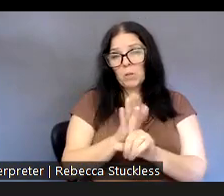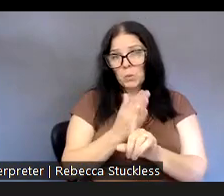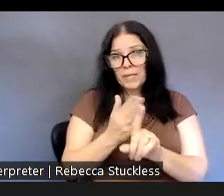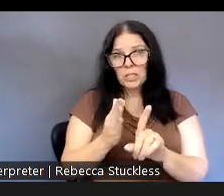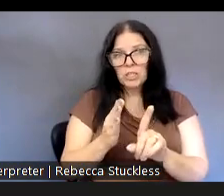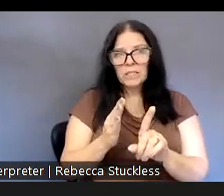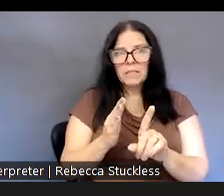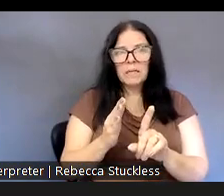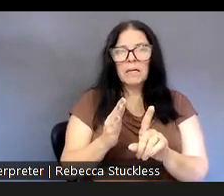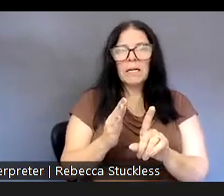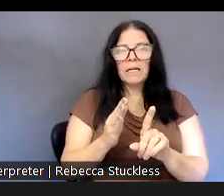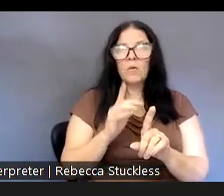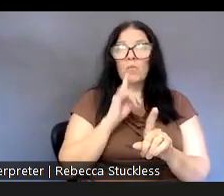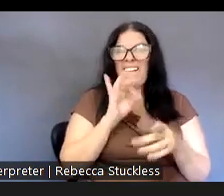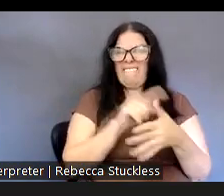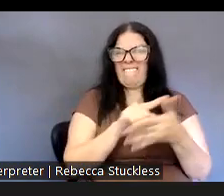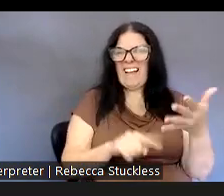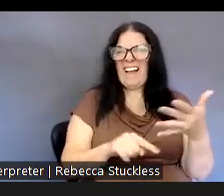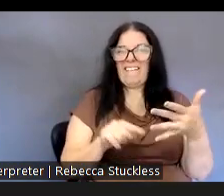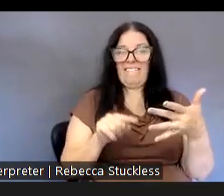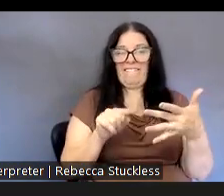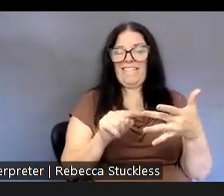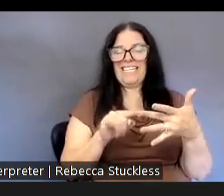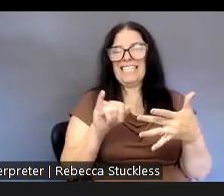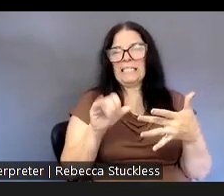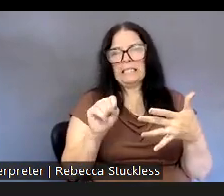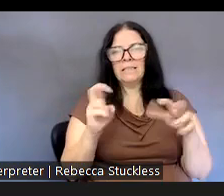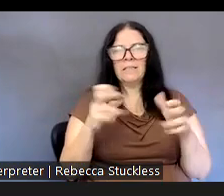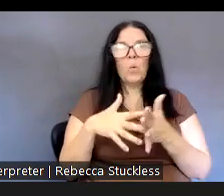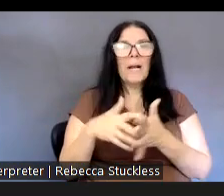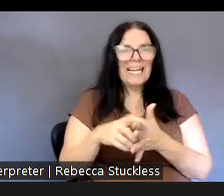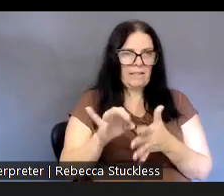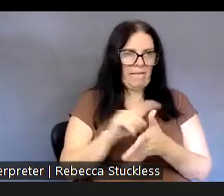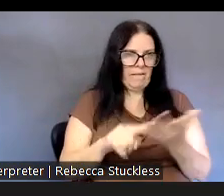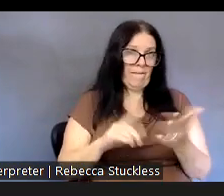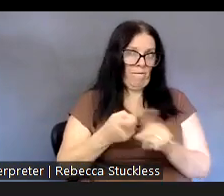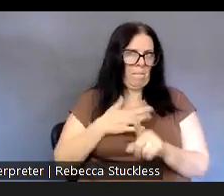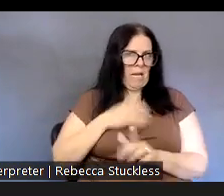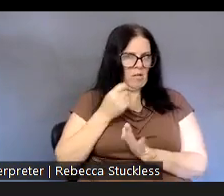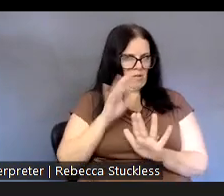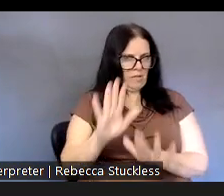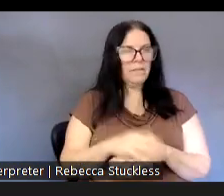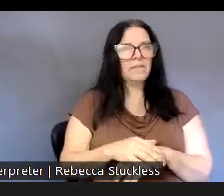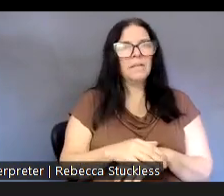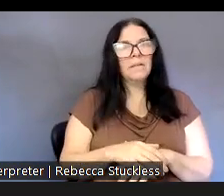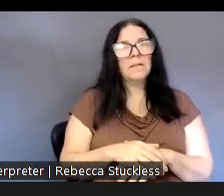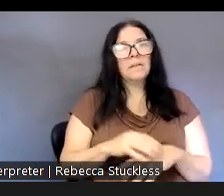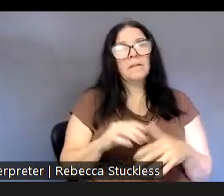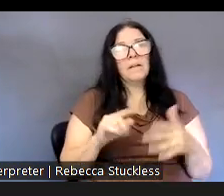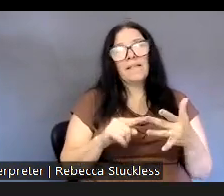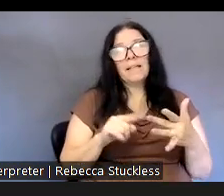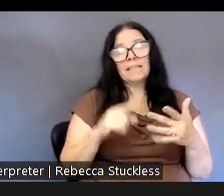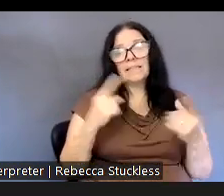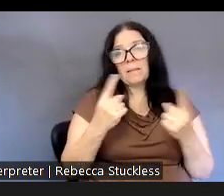of these five, as I understand it, is also something that both therapists